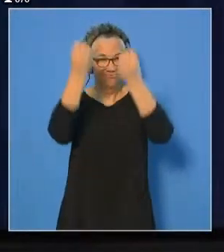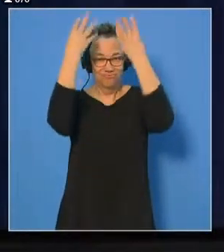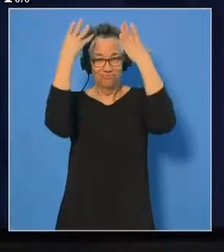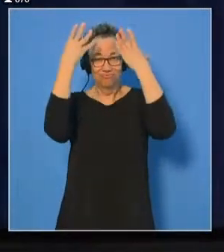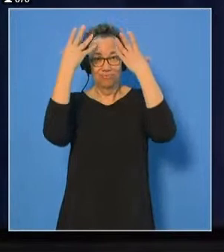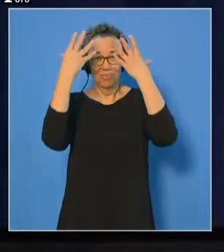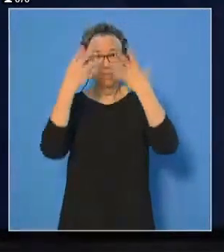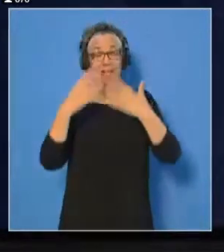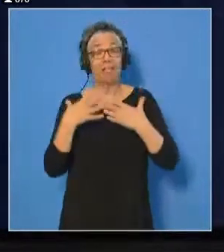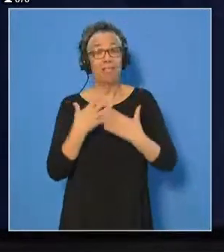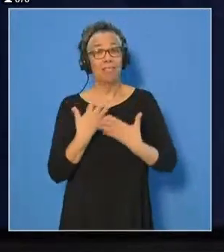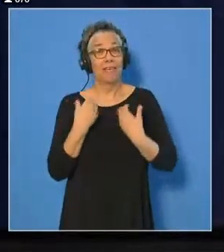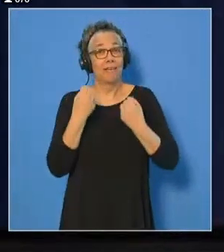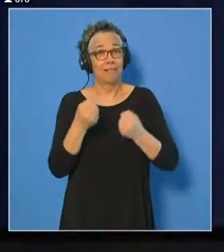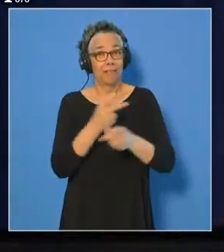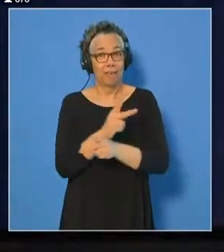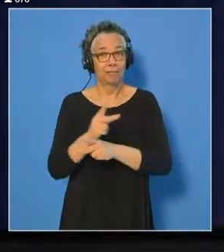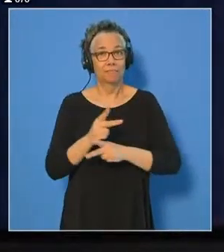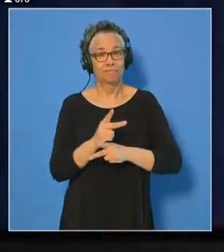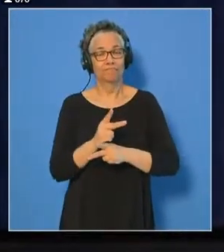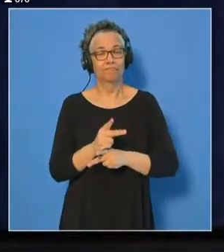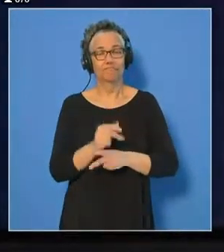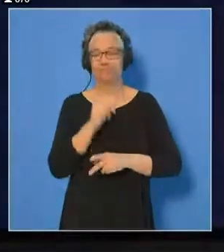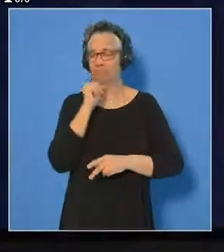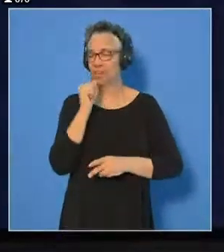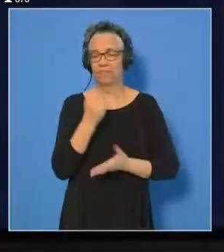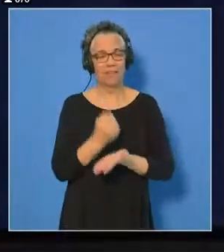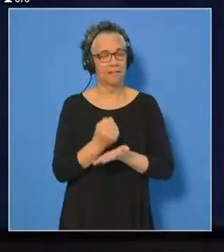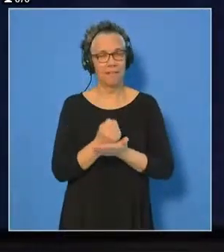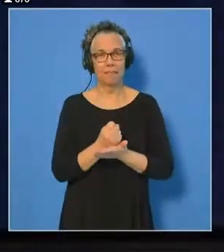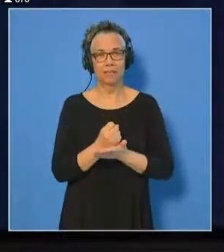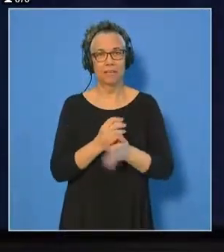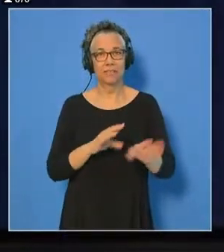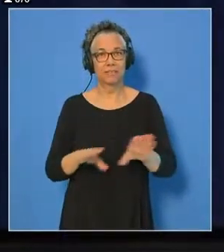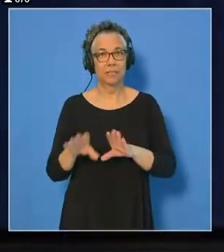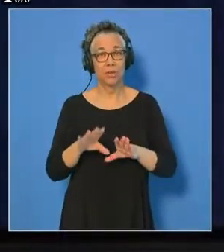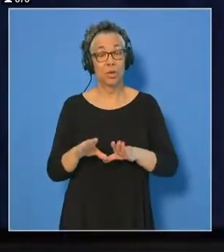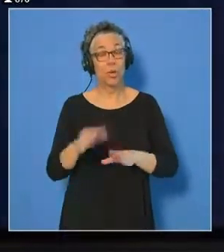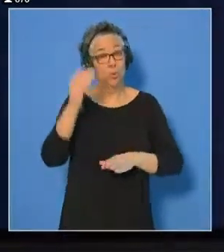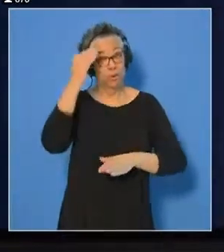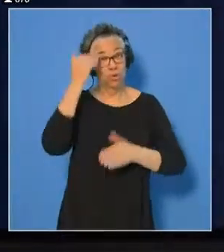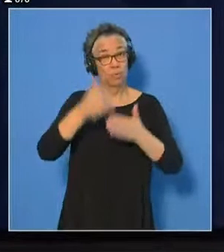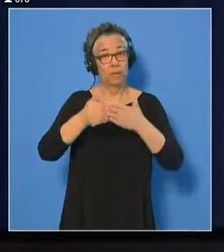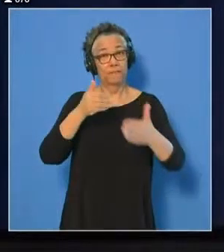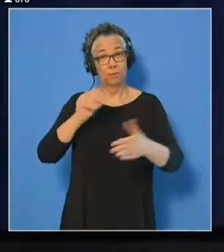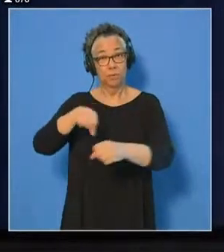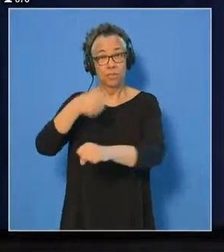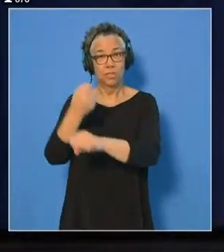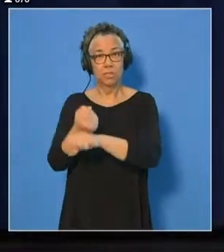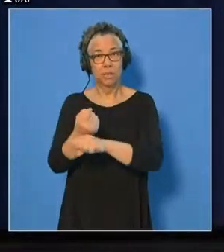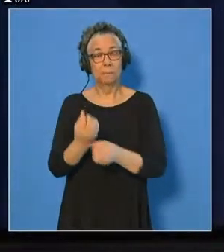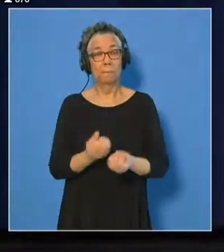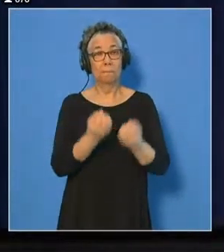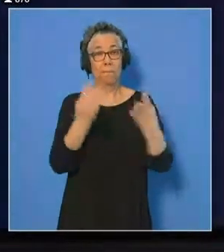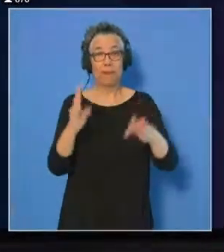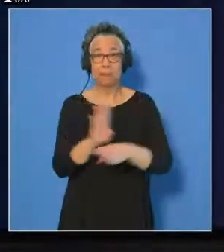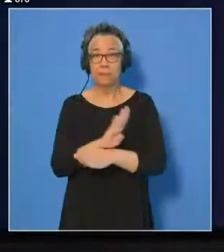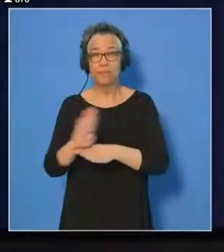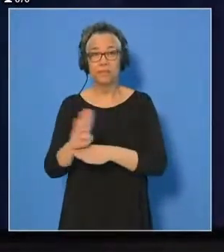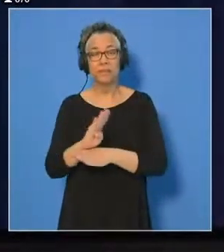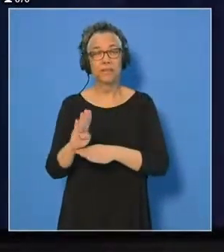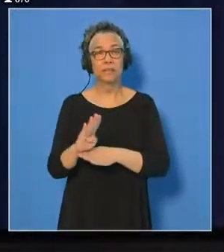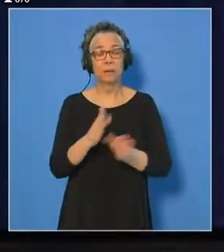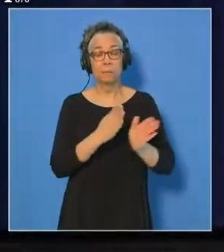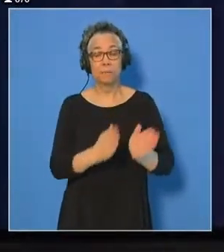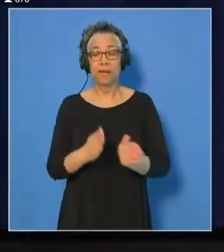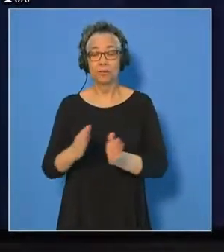to thwart economic activity. We are aware that prior to the shelter in place, several retailers made arrangements to be able to